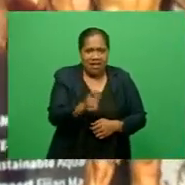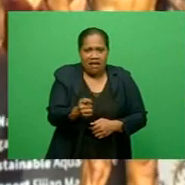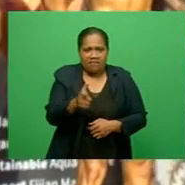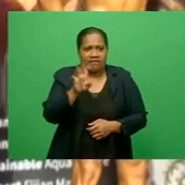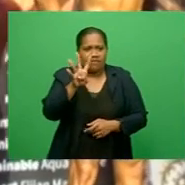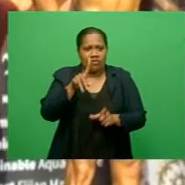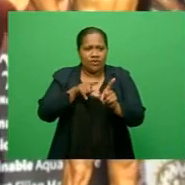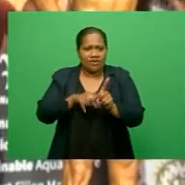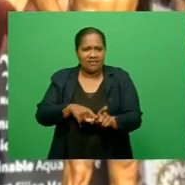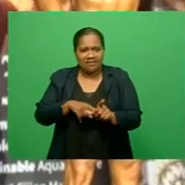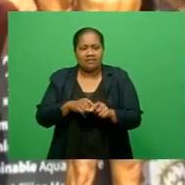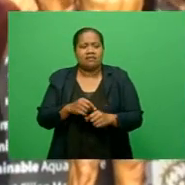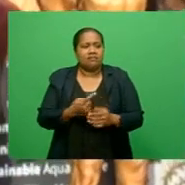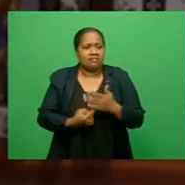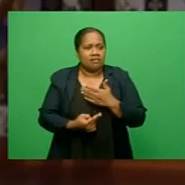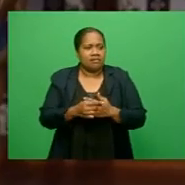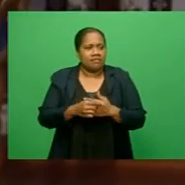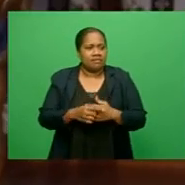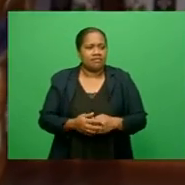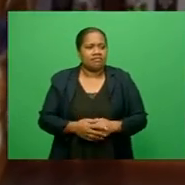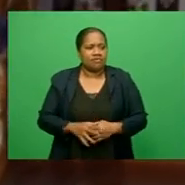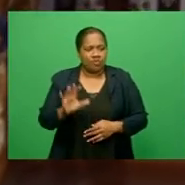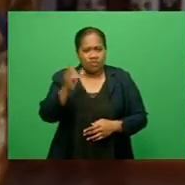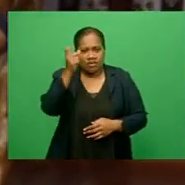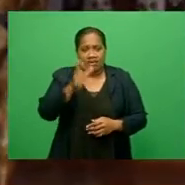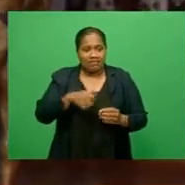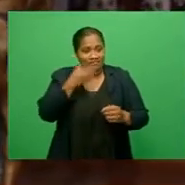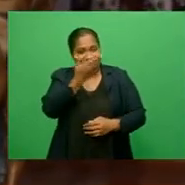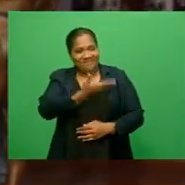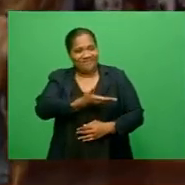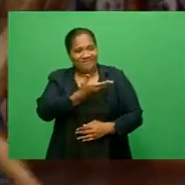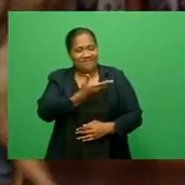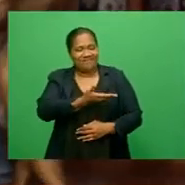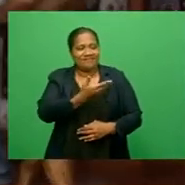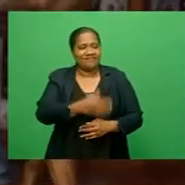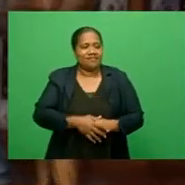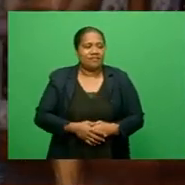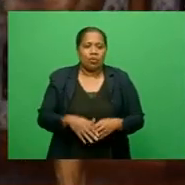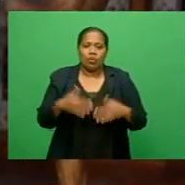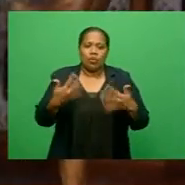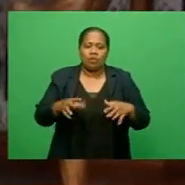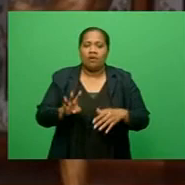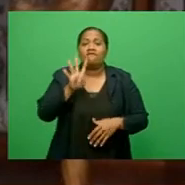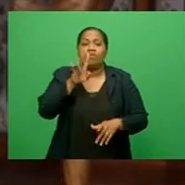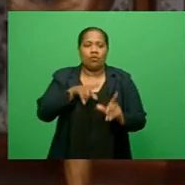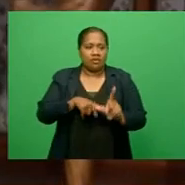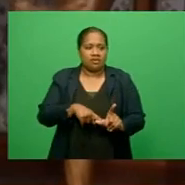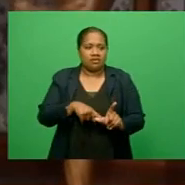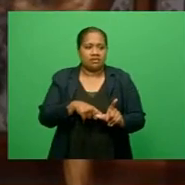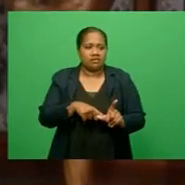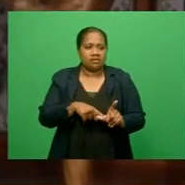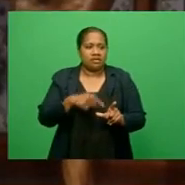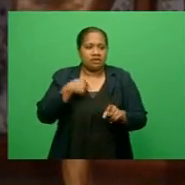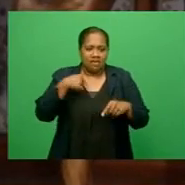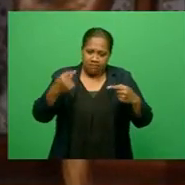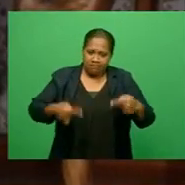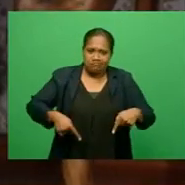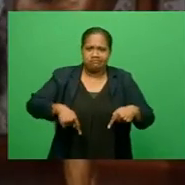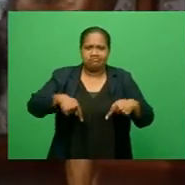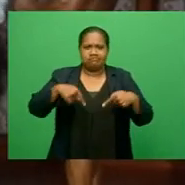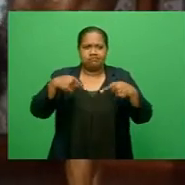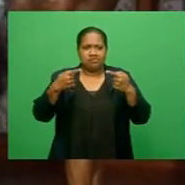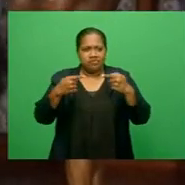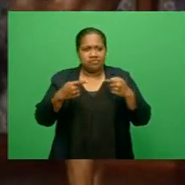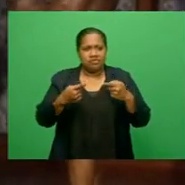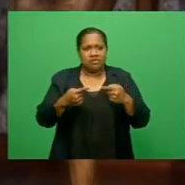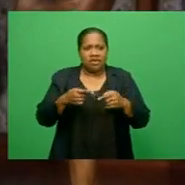Elizabeth Mackey didn't cease to impress. It's great. It's been 4 years since I've competed, so it's good to